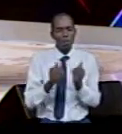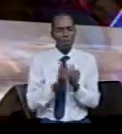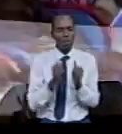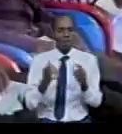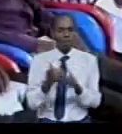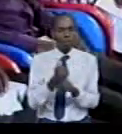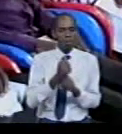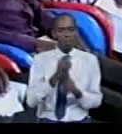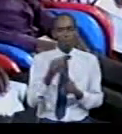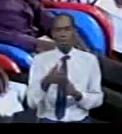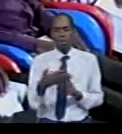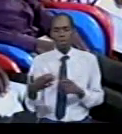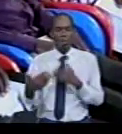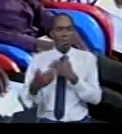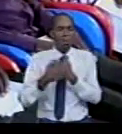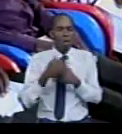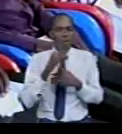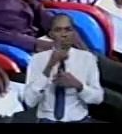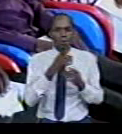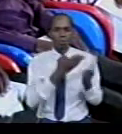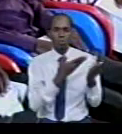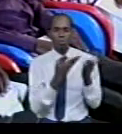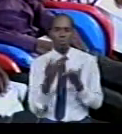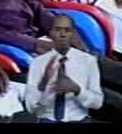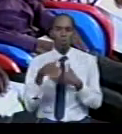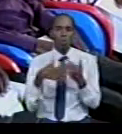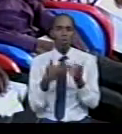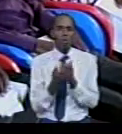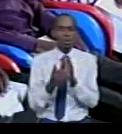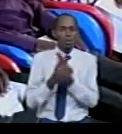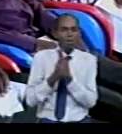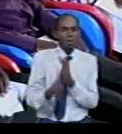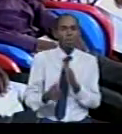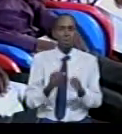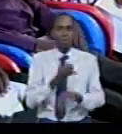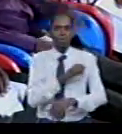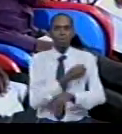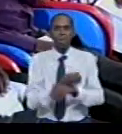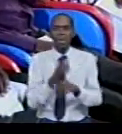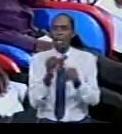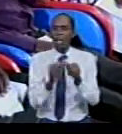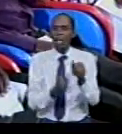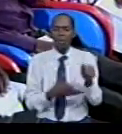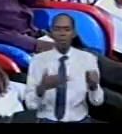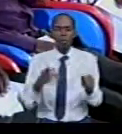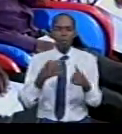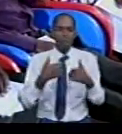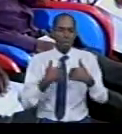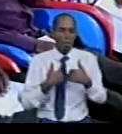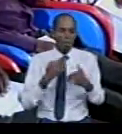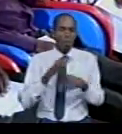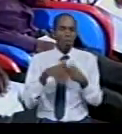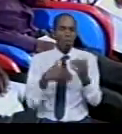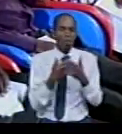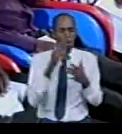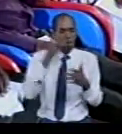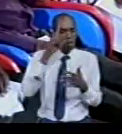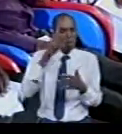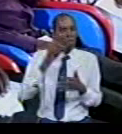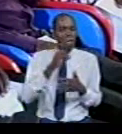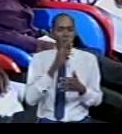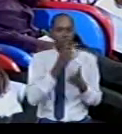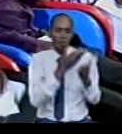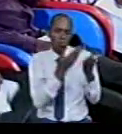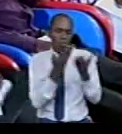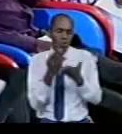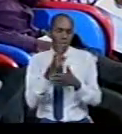rival? Are you bringing all your skill and all your strength, everything you've got, all your talent? Are you bringing that to serve